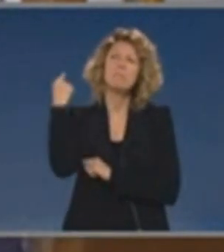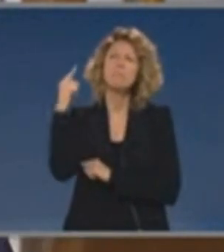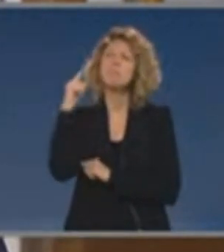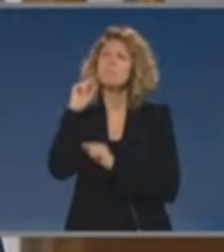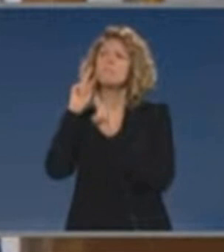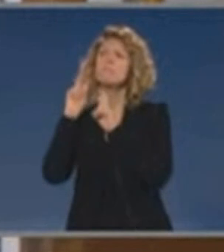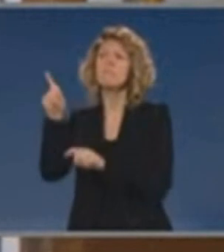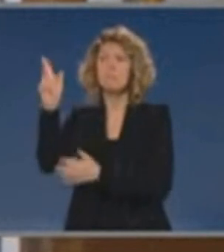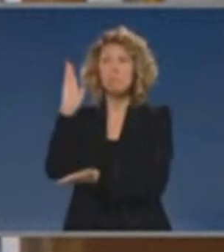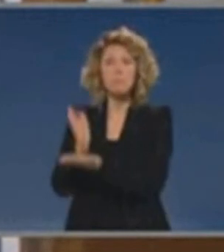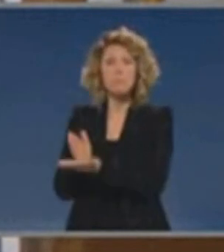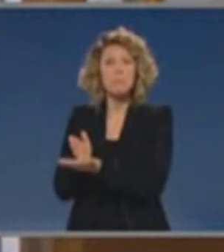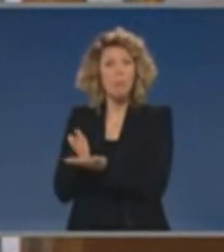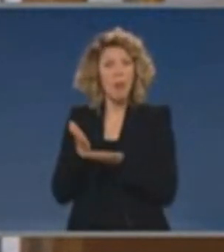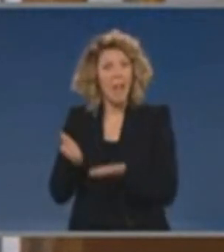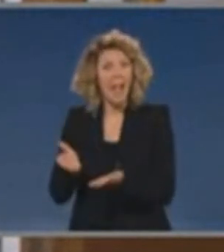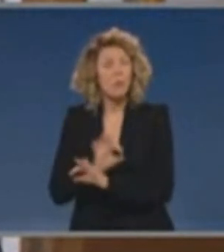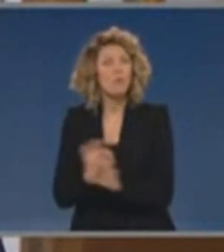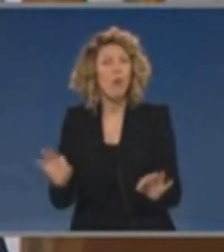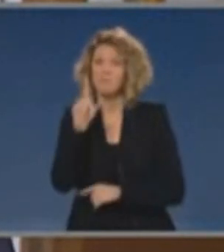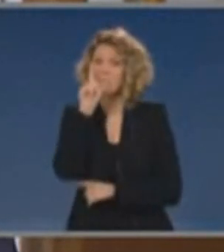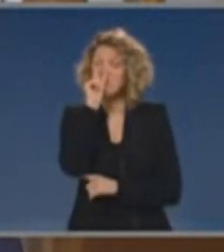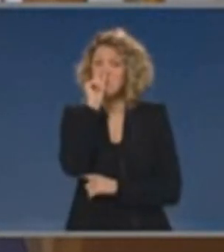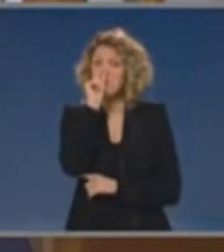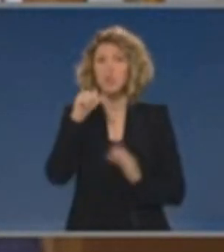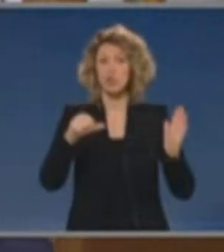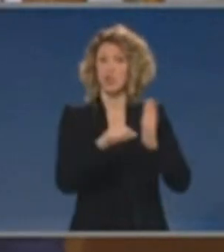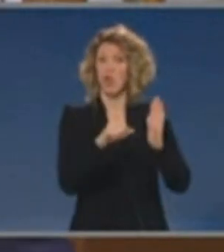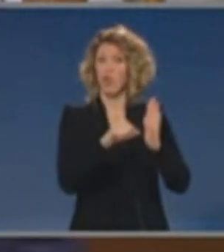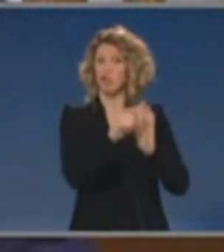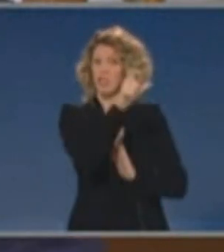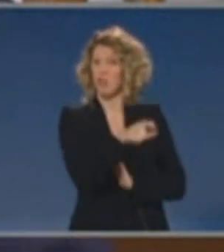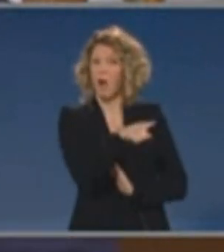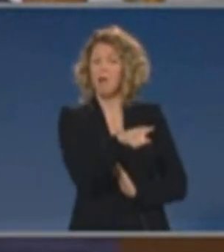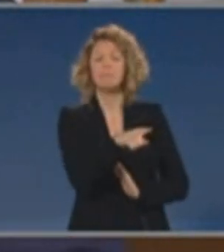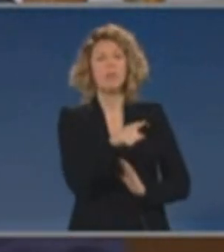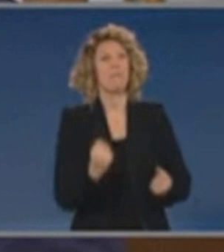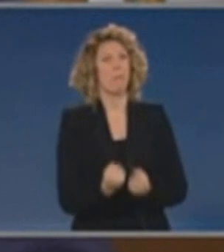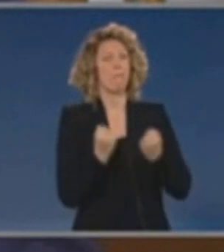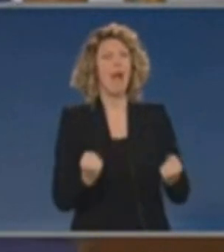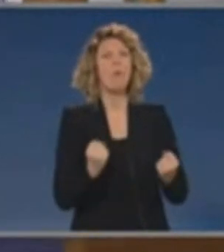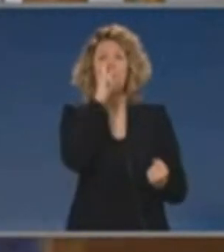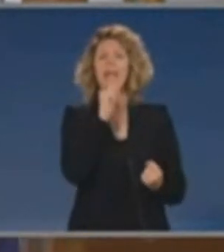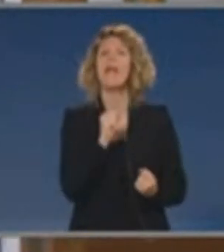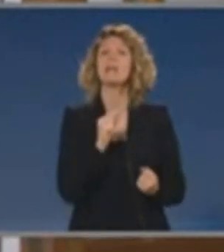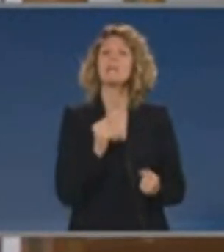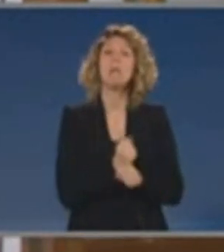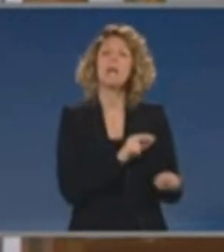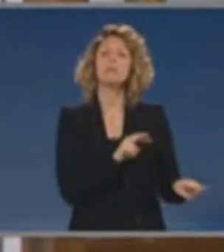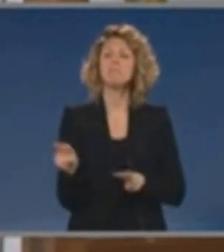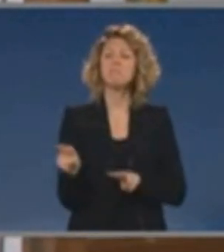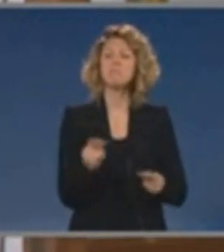that definition I talked about earlier. And the Treasurer will also have a last resort